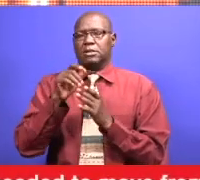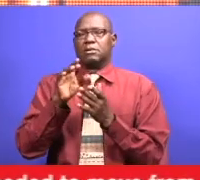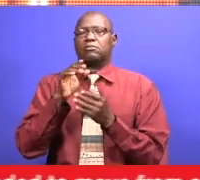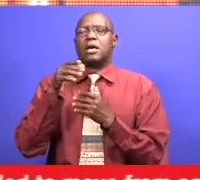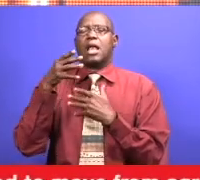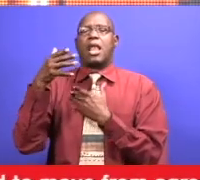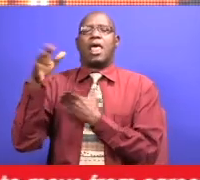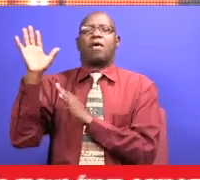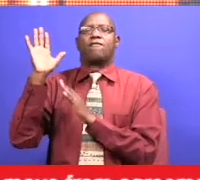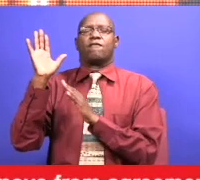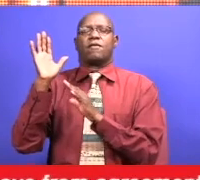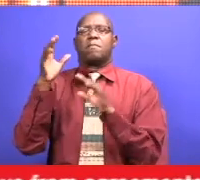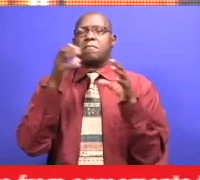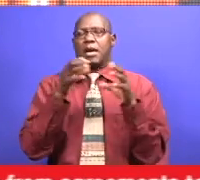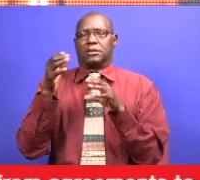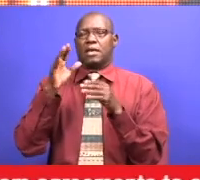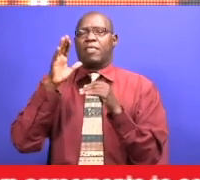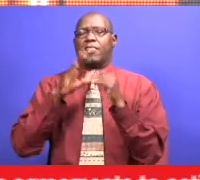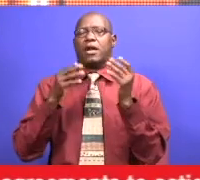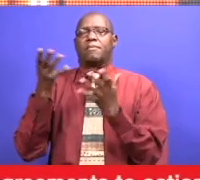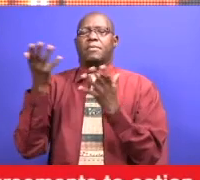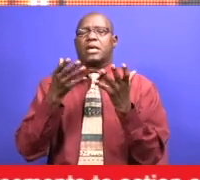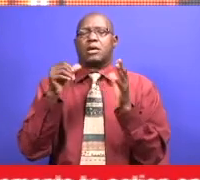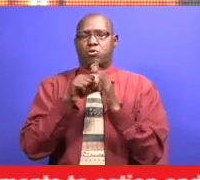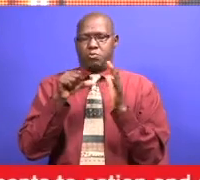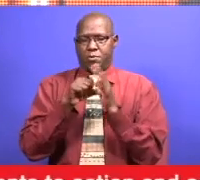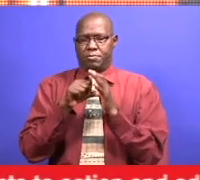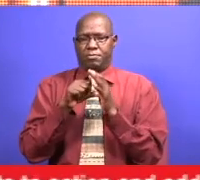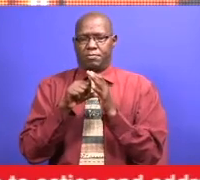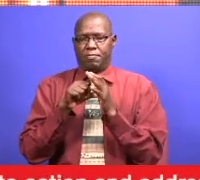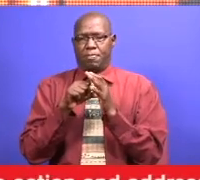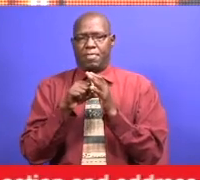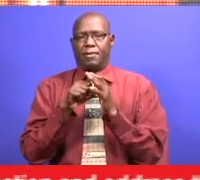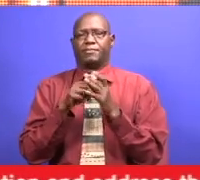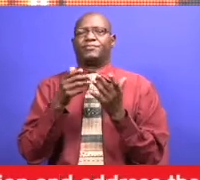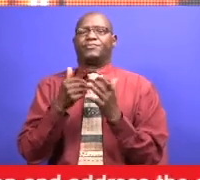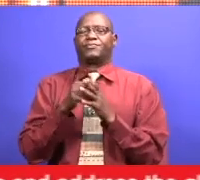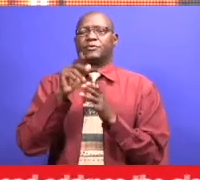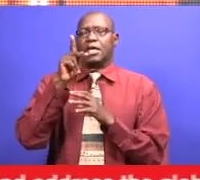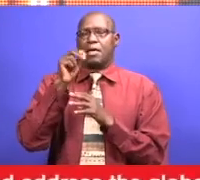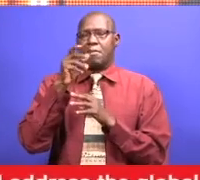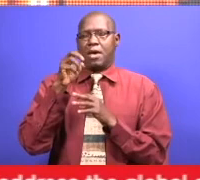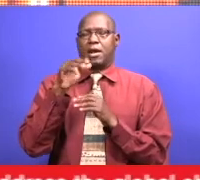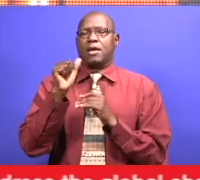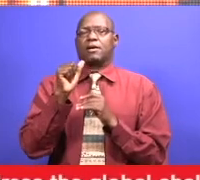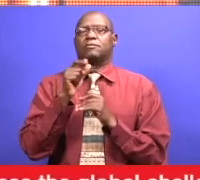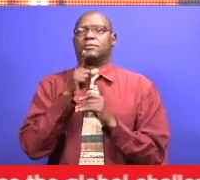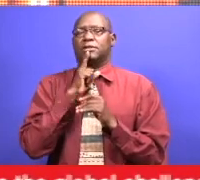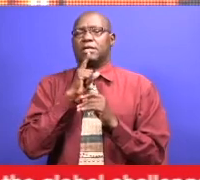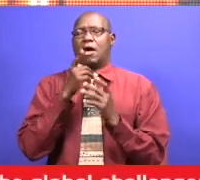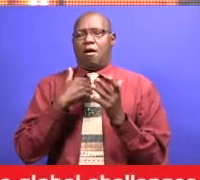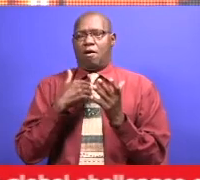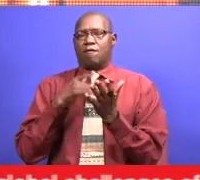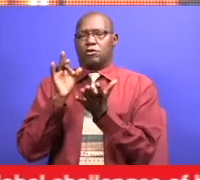instead of engaging in wrangles. As Kennedy Kimani now reports, the NDC resolved to kick out Kanini Kega,